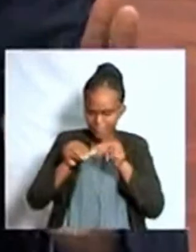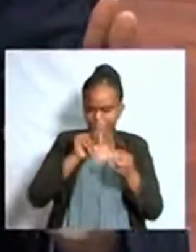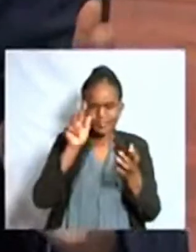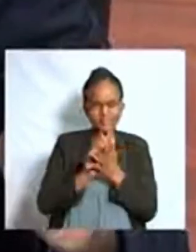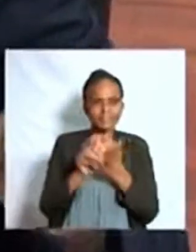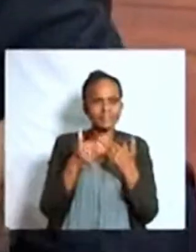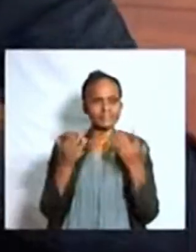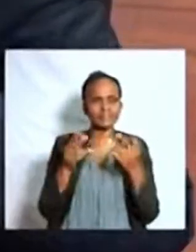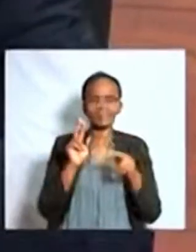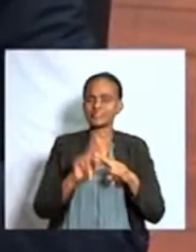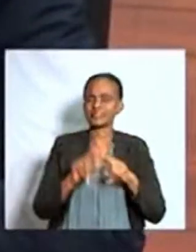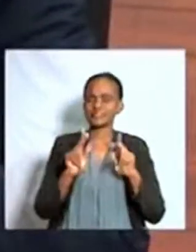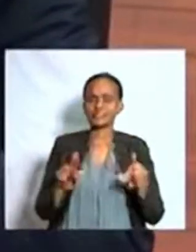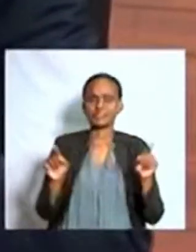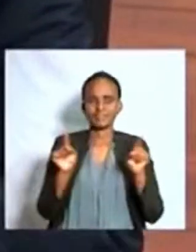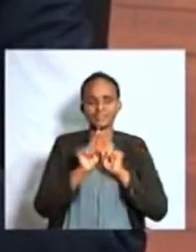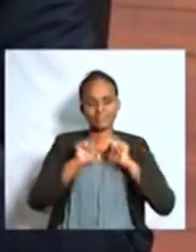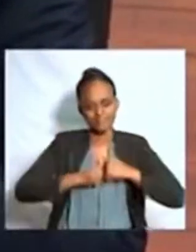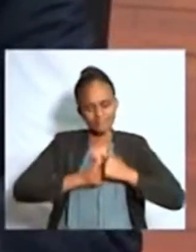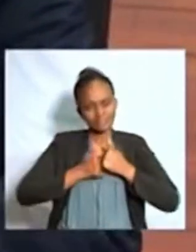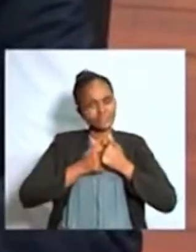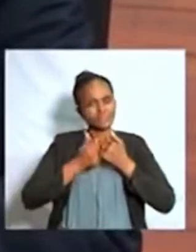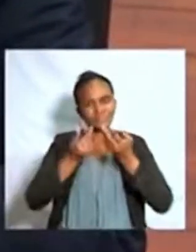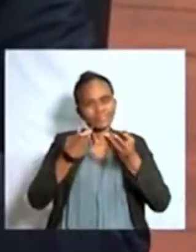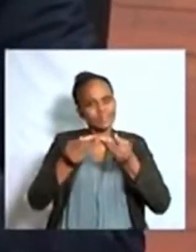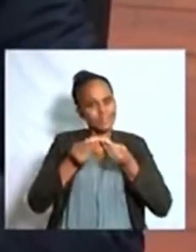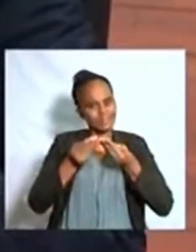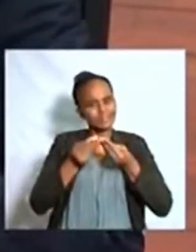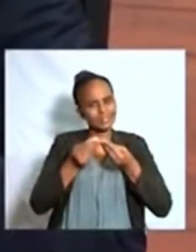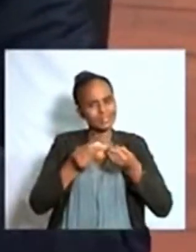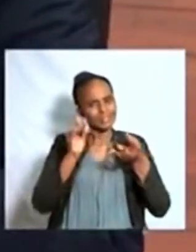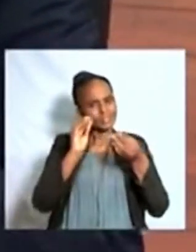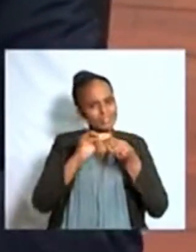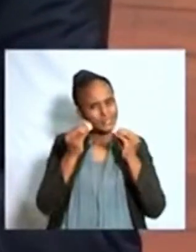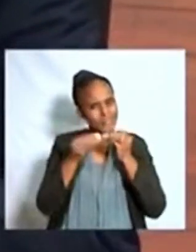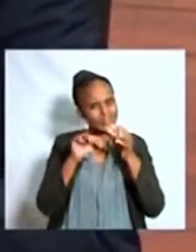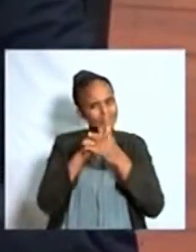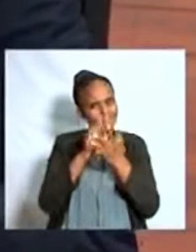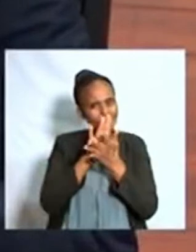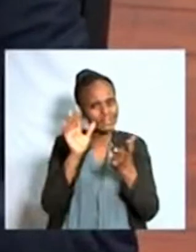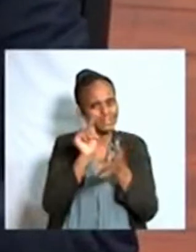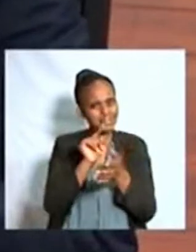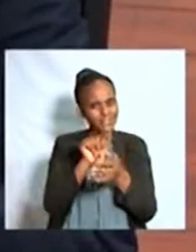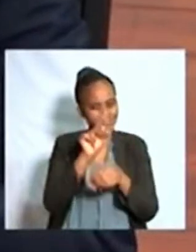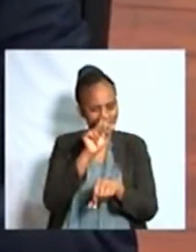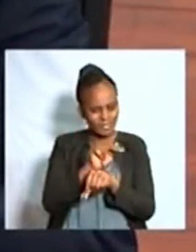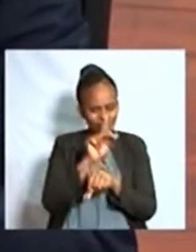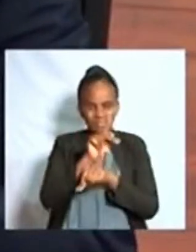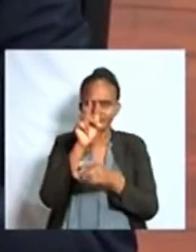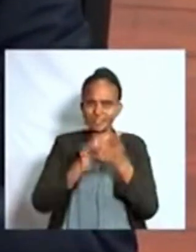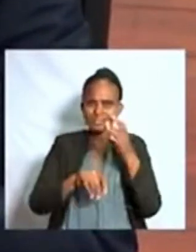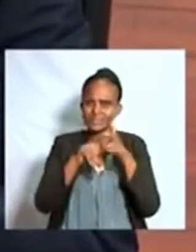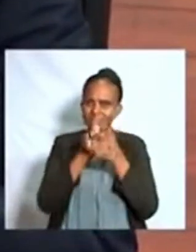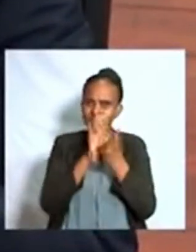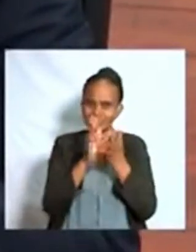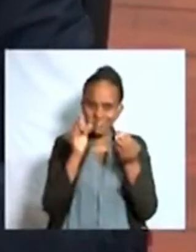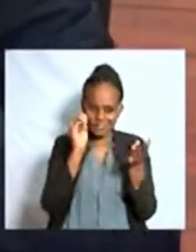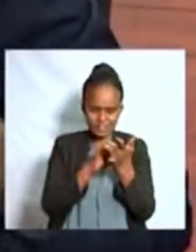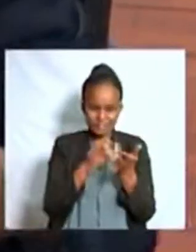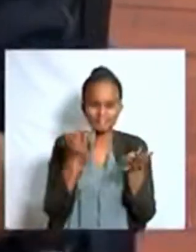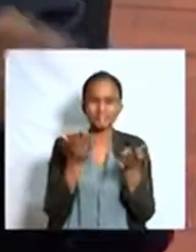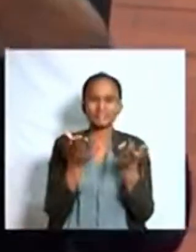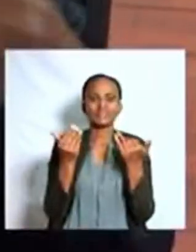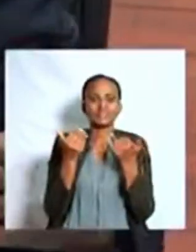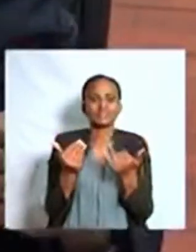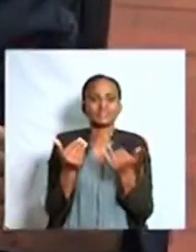Maybe Chair, and we've not been given the figure as to how much this project costed.